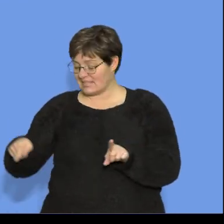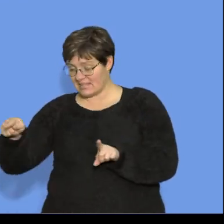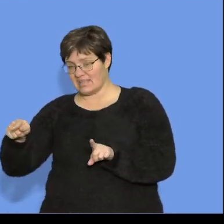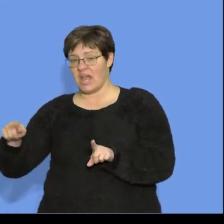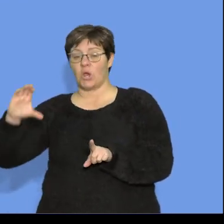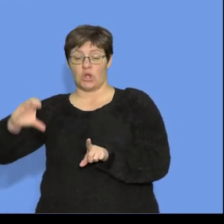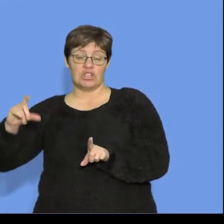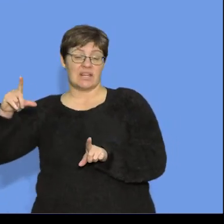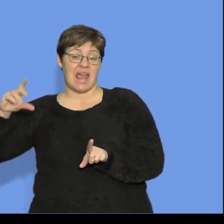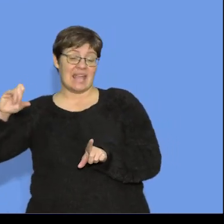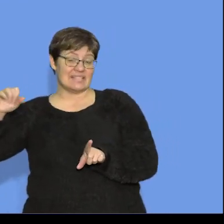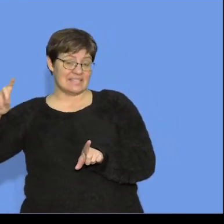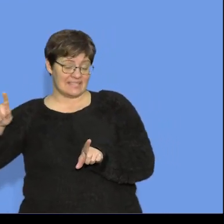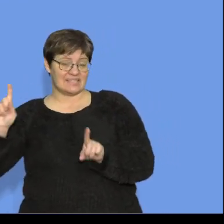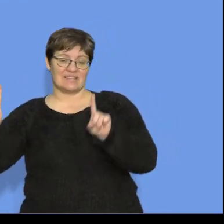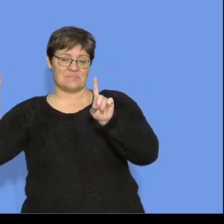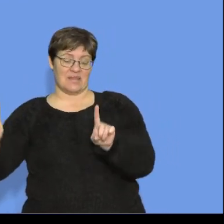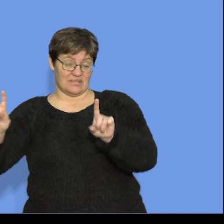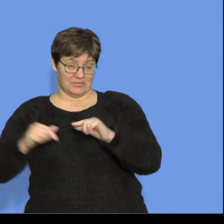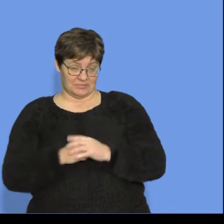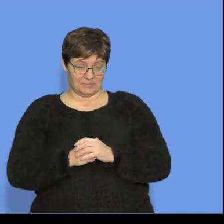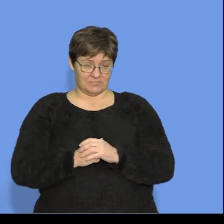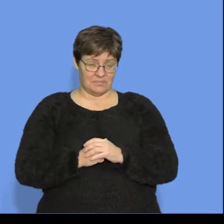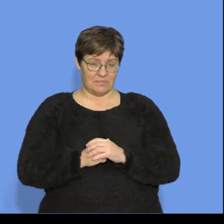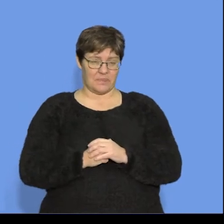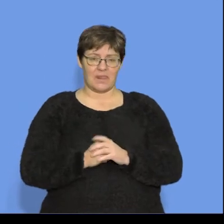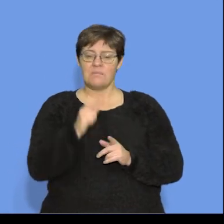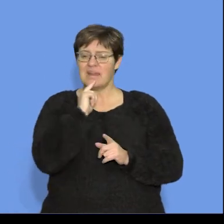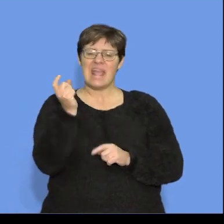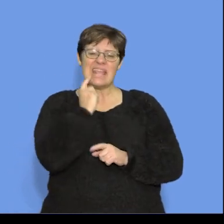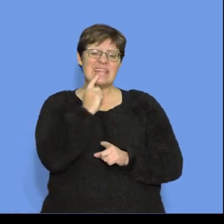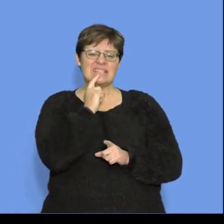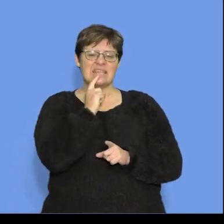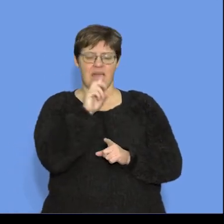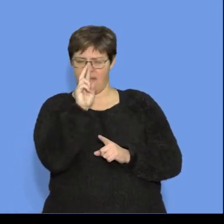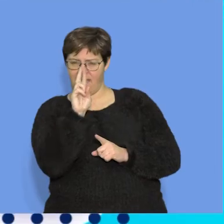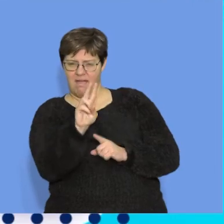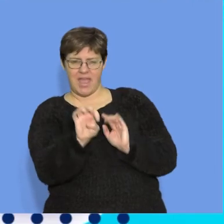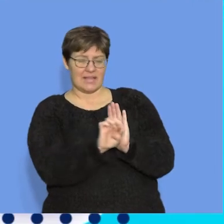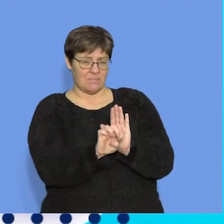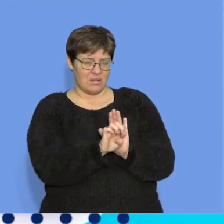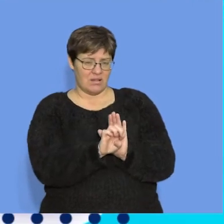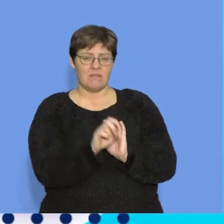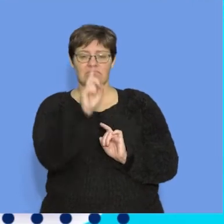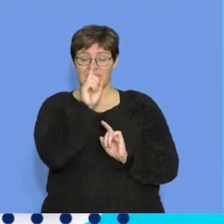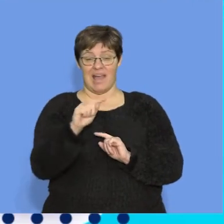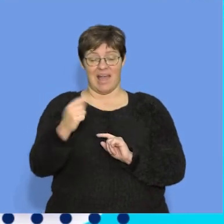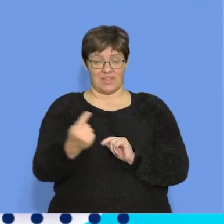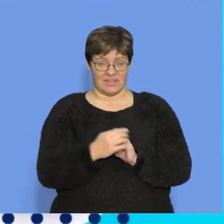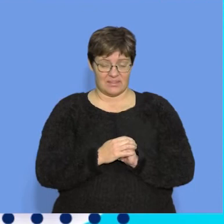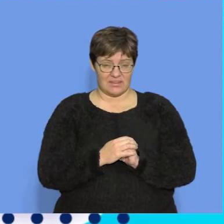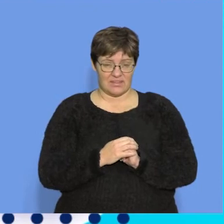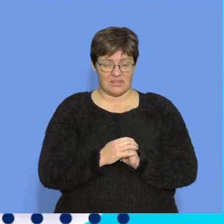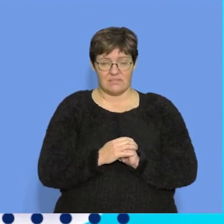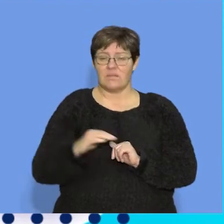conjugate acid form a pair. Now, it's not that easy to see on this example. We'll come to another one. But